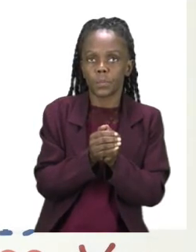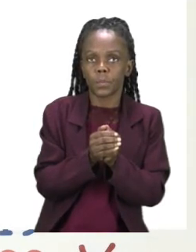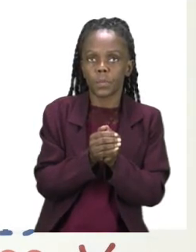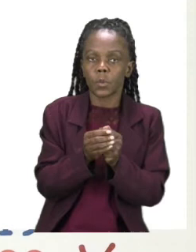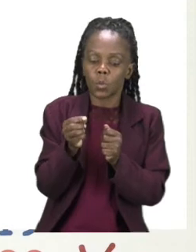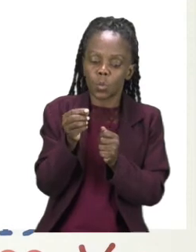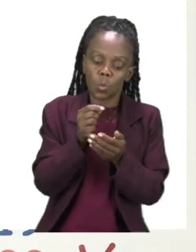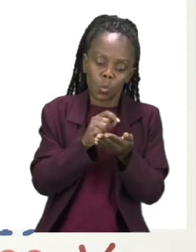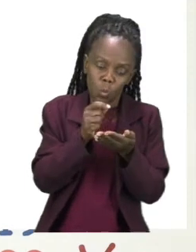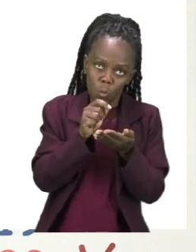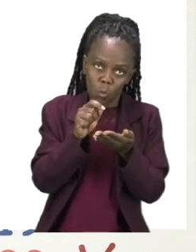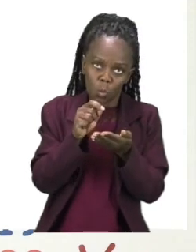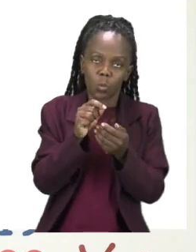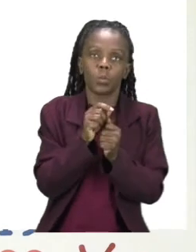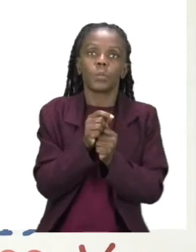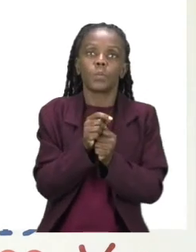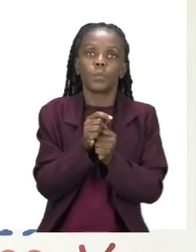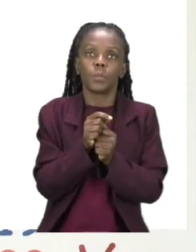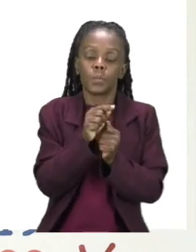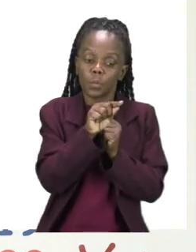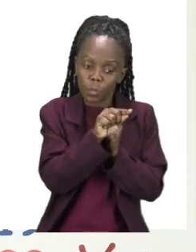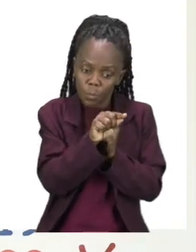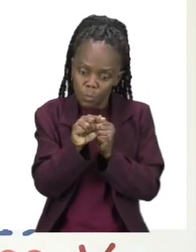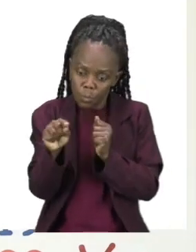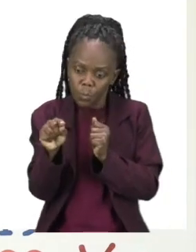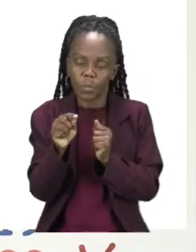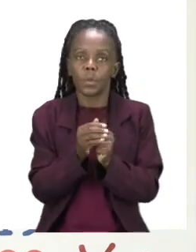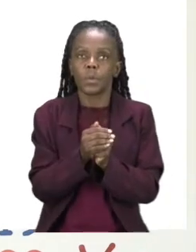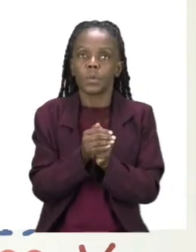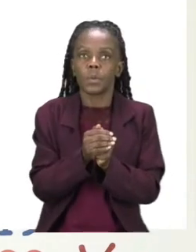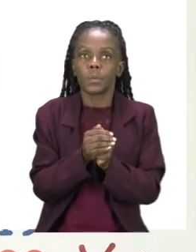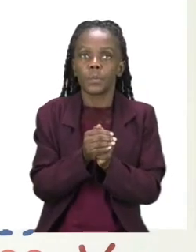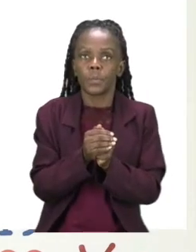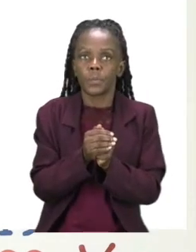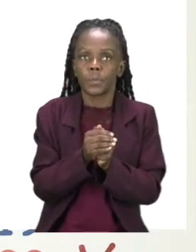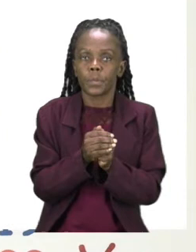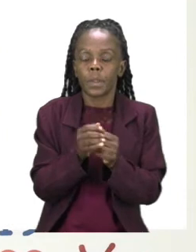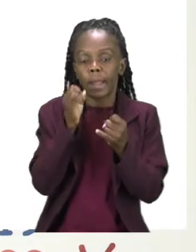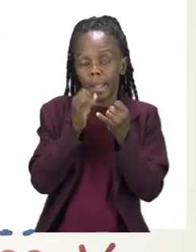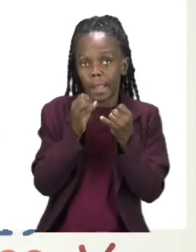in. Let us go back into our exercise and look at the last sentence.